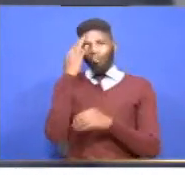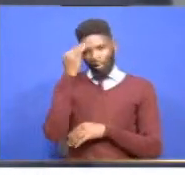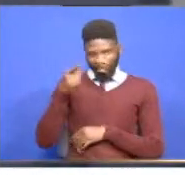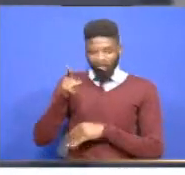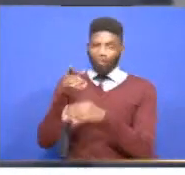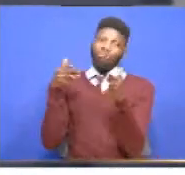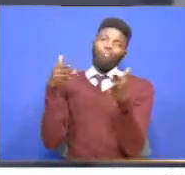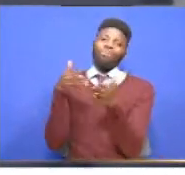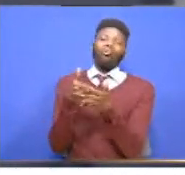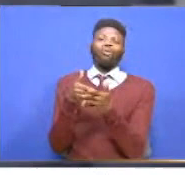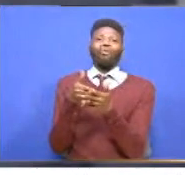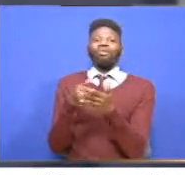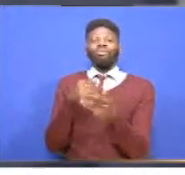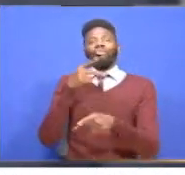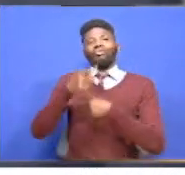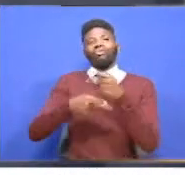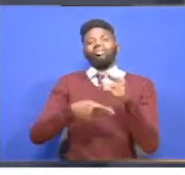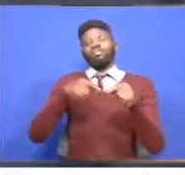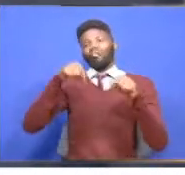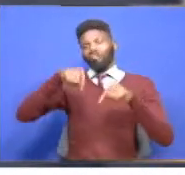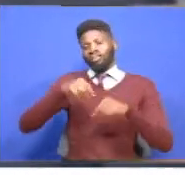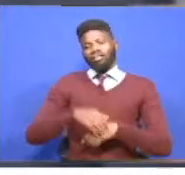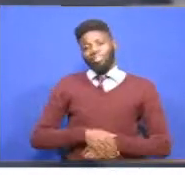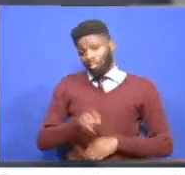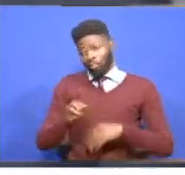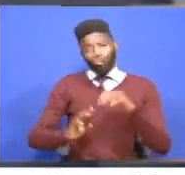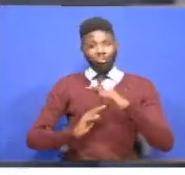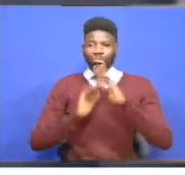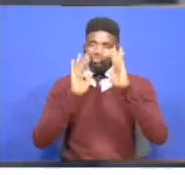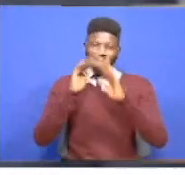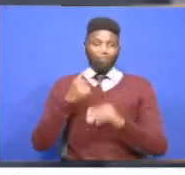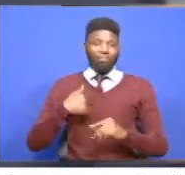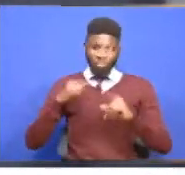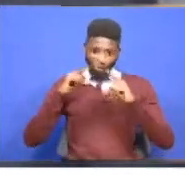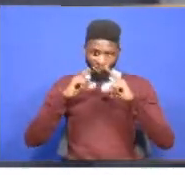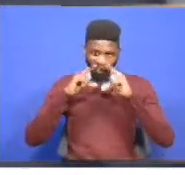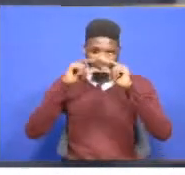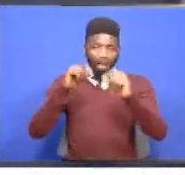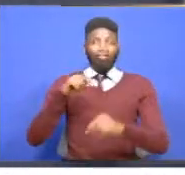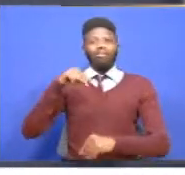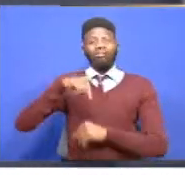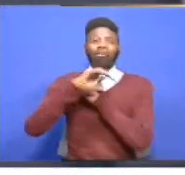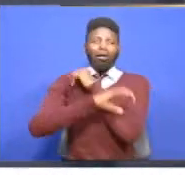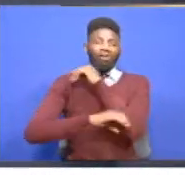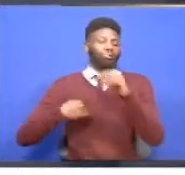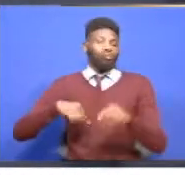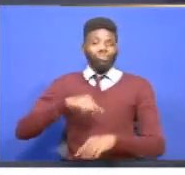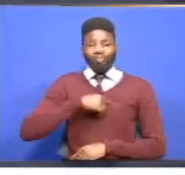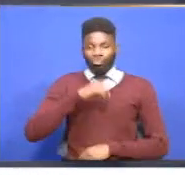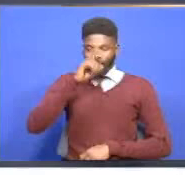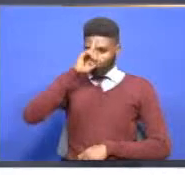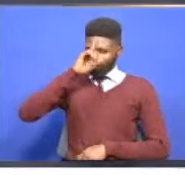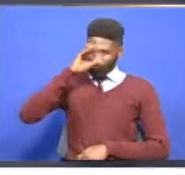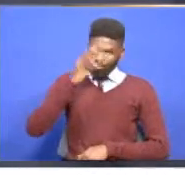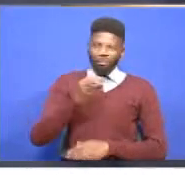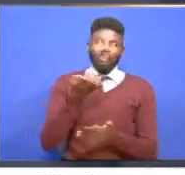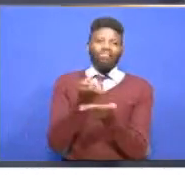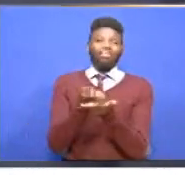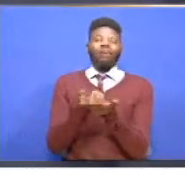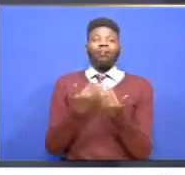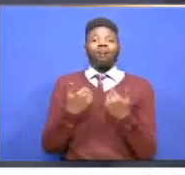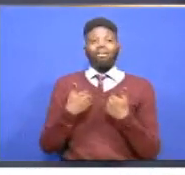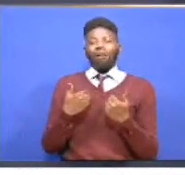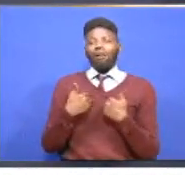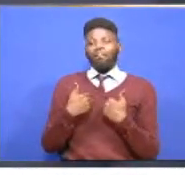Because that is the most important thing. Well, what I can tell this country is that we have serious evidence against the governor on the allegations we have